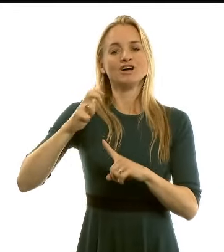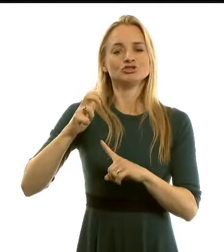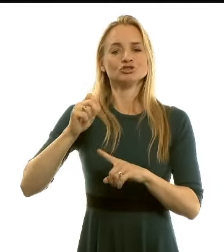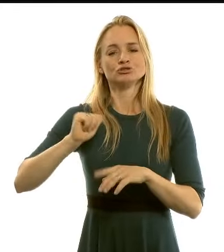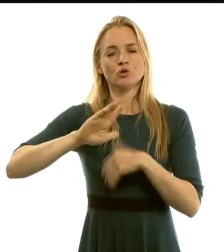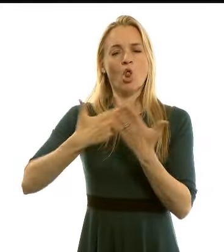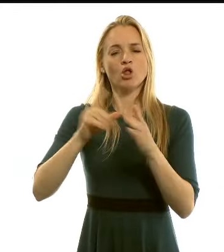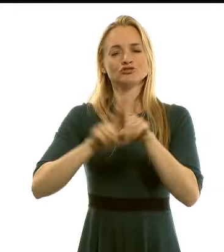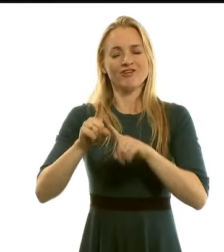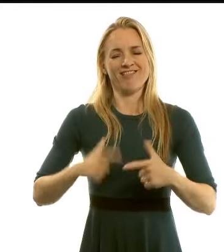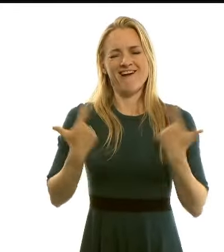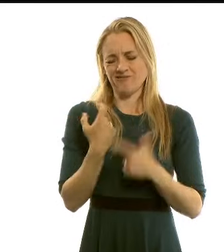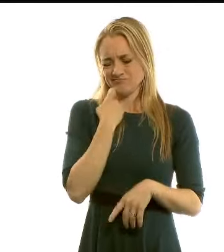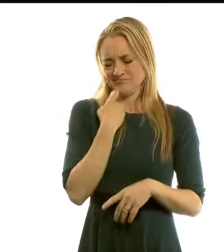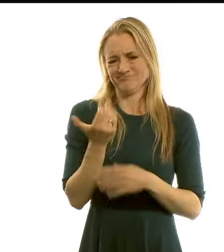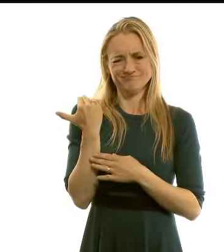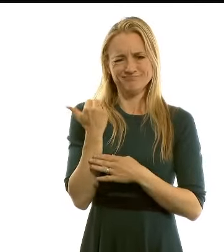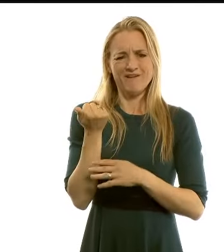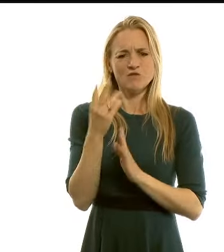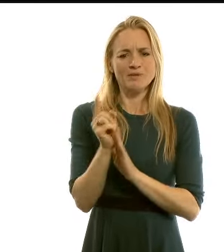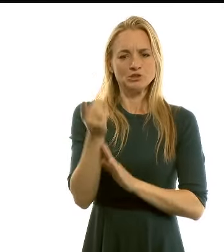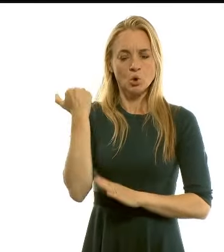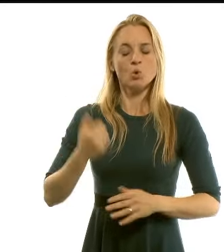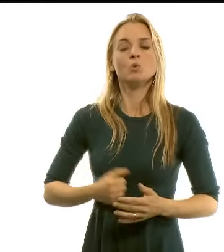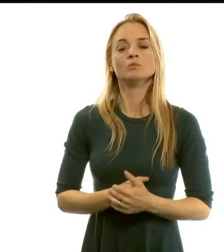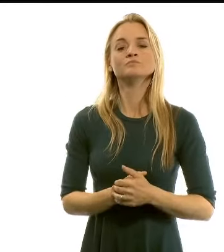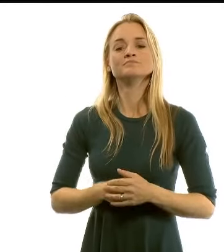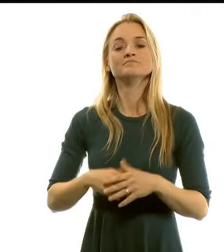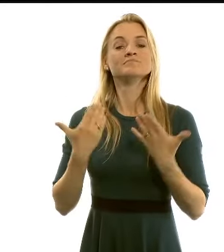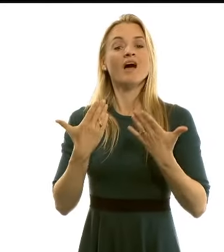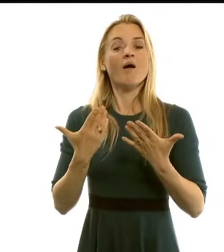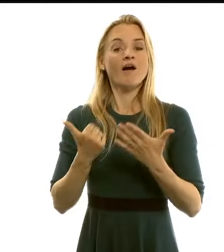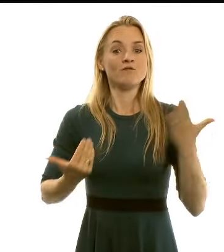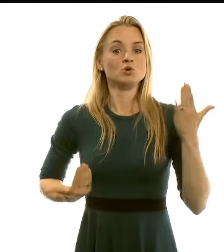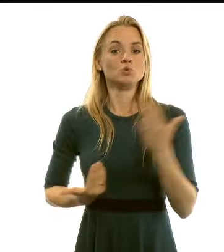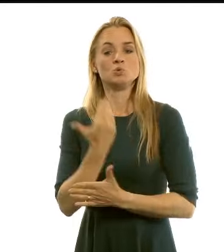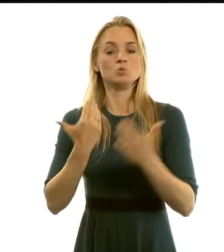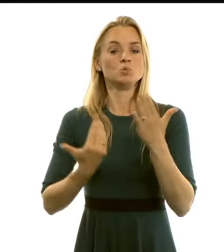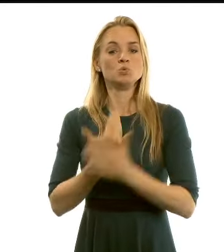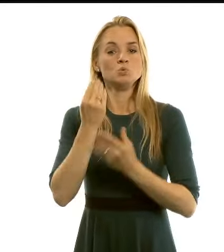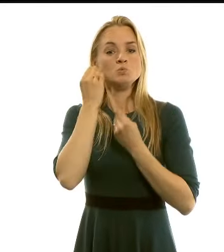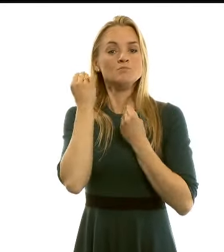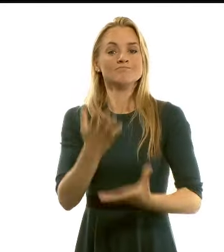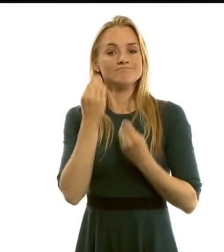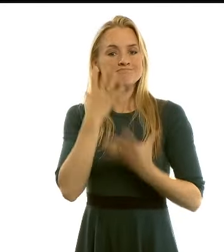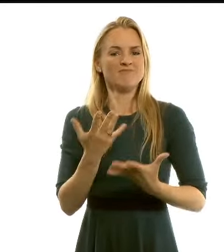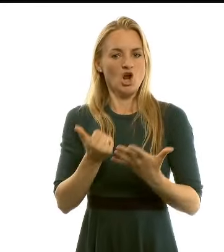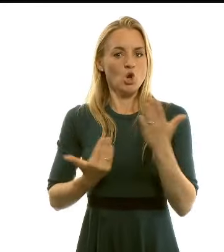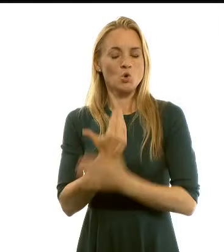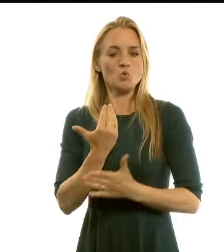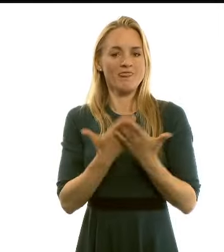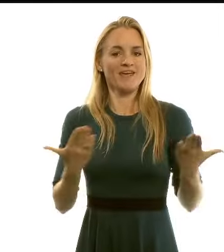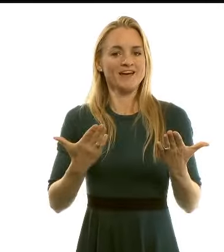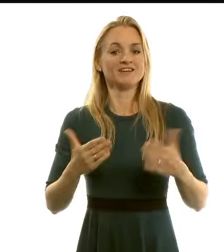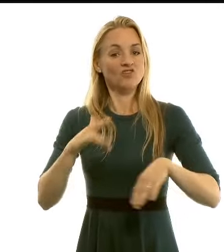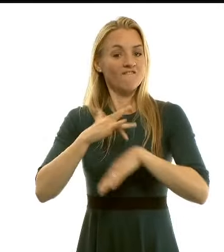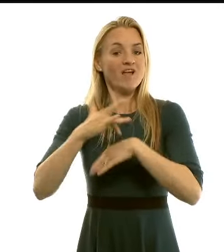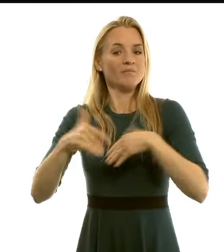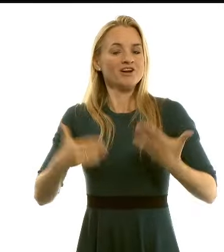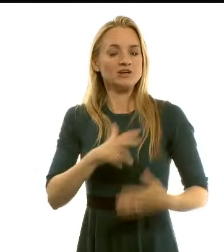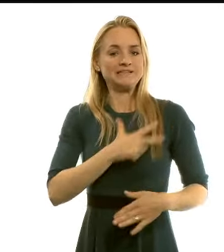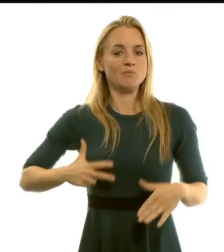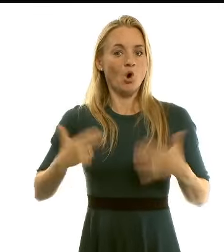all that and prepare for some of the most exciting selection of LEGO news stories available in Denmark today. Are you ready?